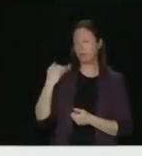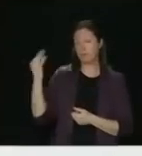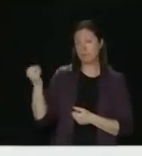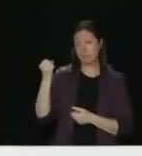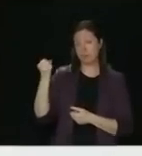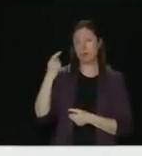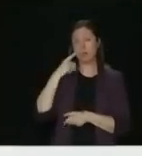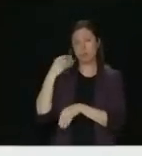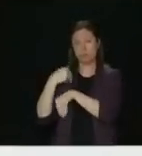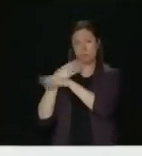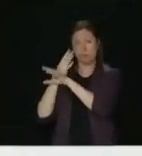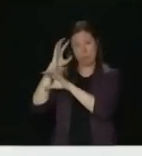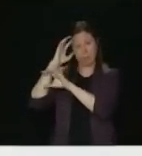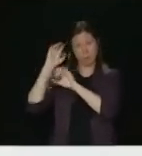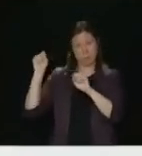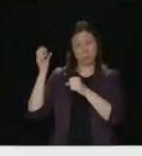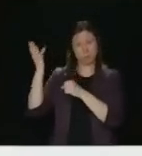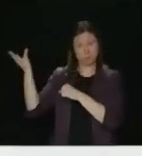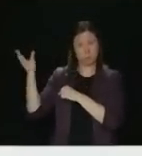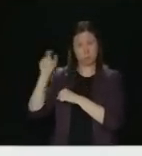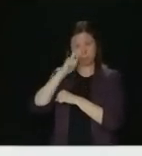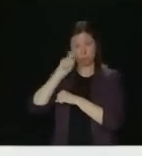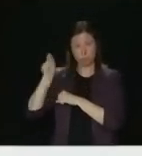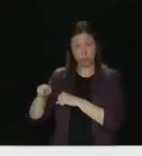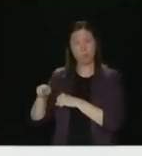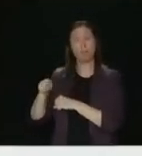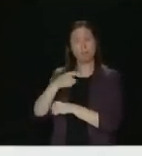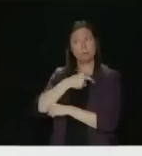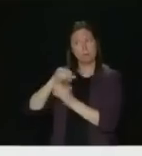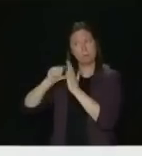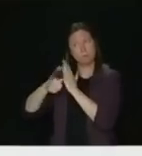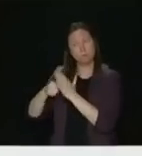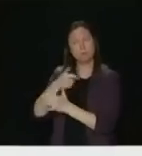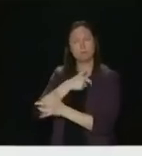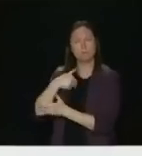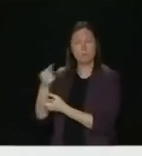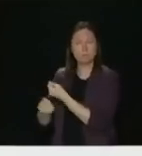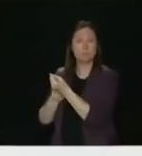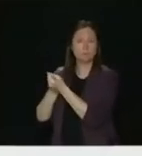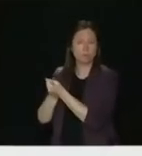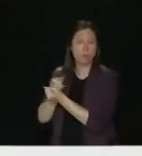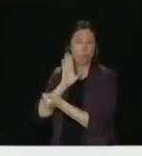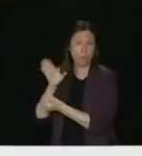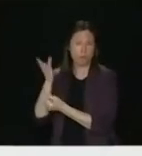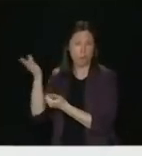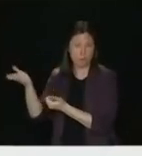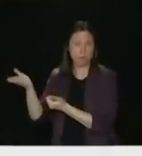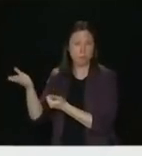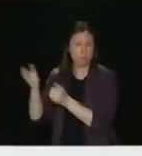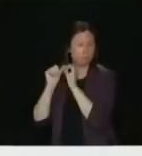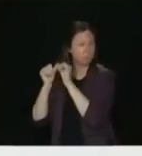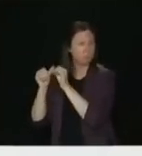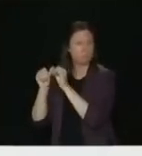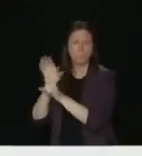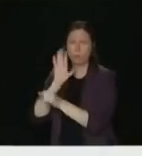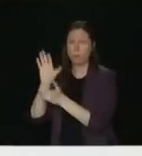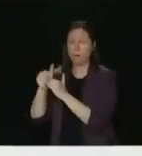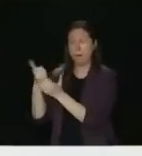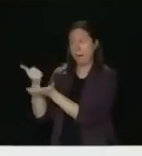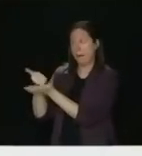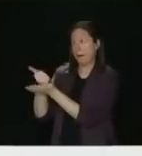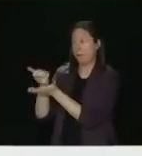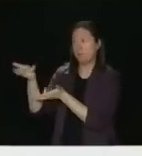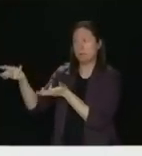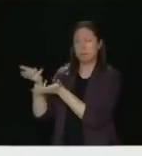I spoke with President Zelensky to reaffirm Canada's steadfast support and to continue to do whatever we can